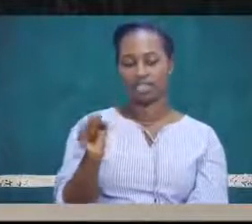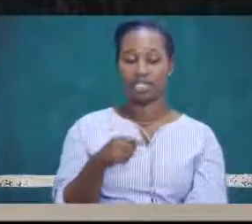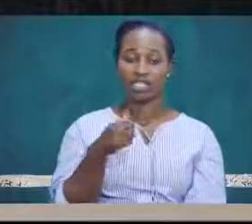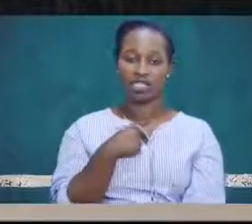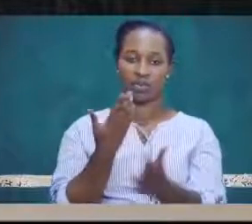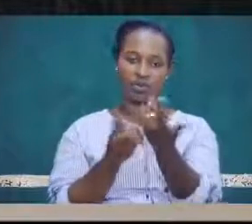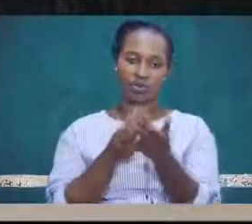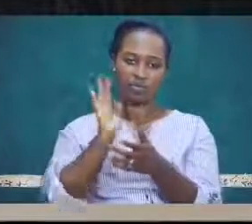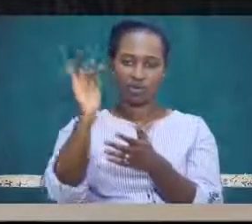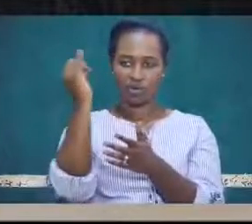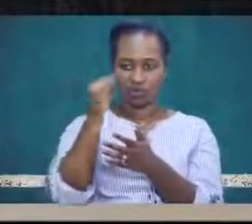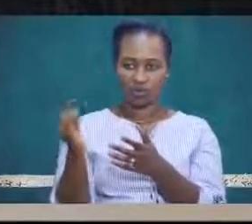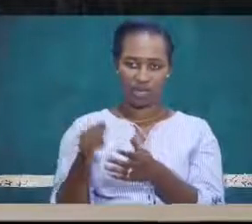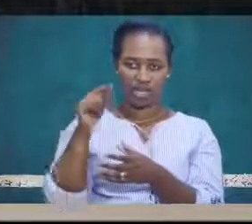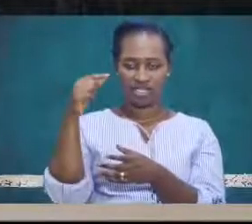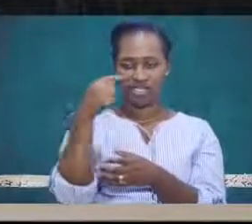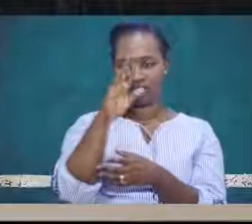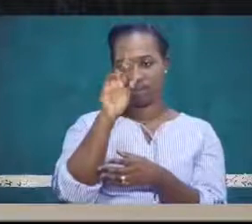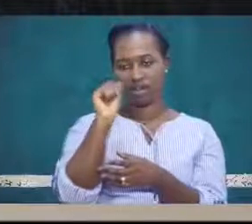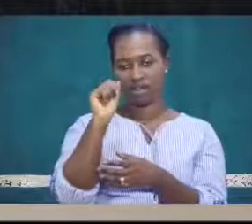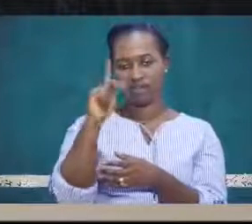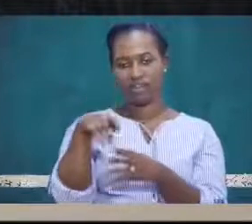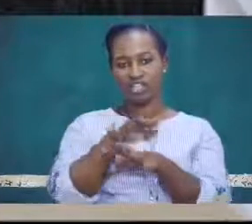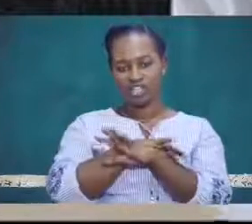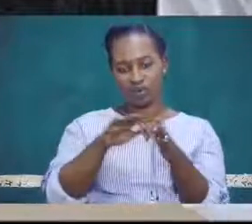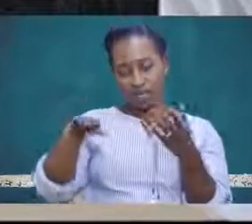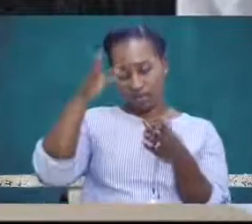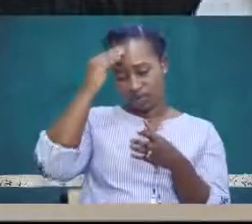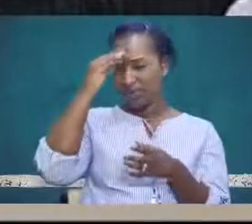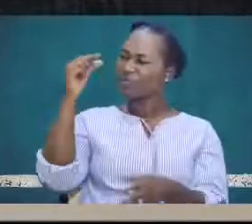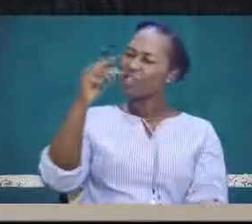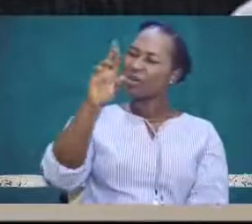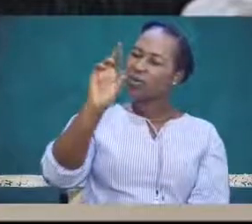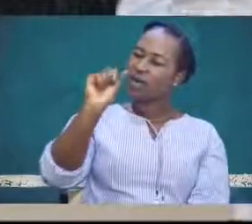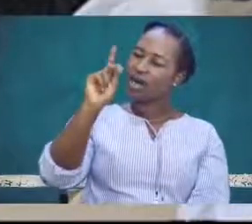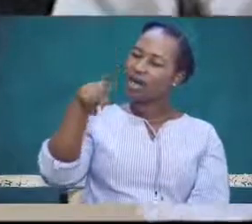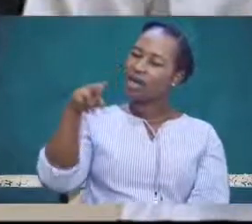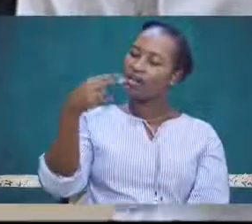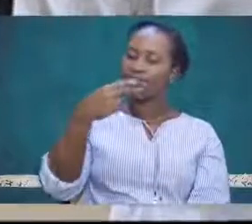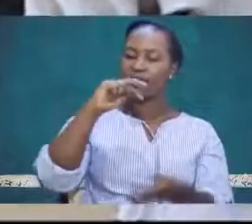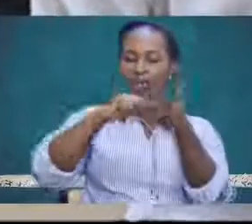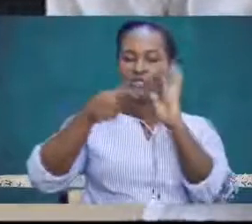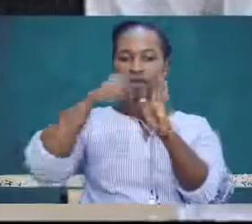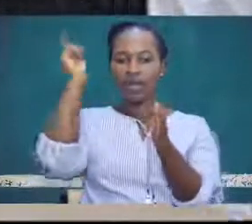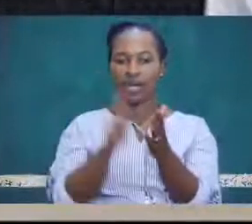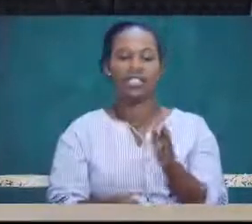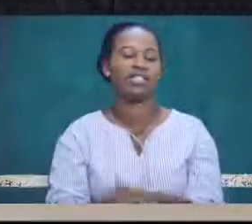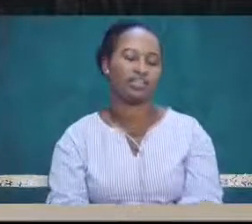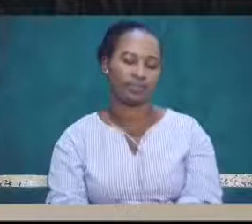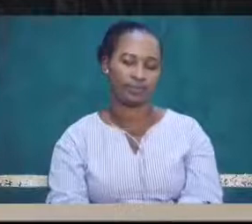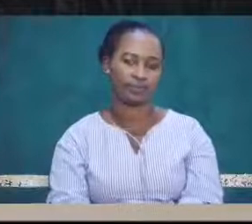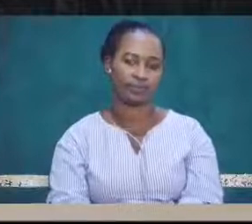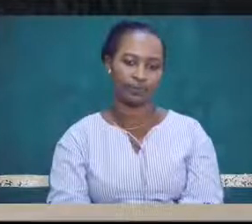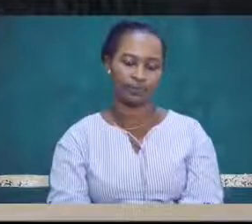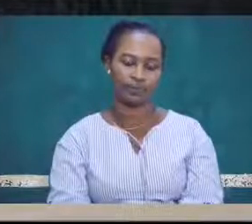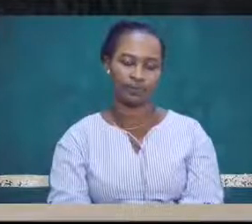these graphs at the end of this lesson. So what is a graph? What is a linear graph? So in